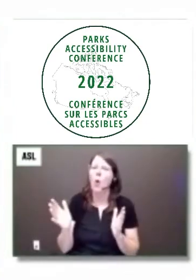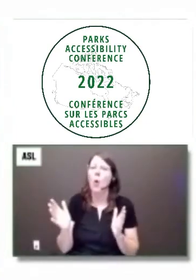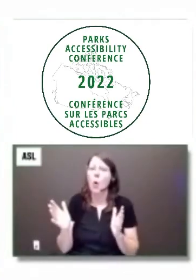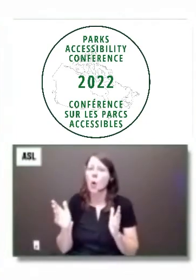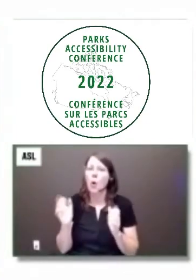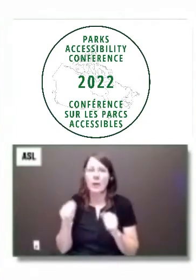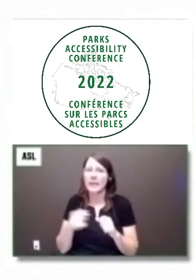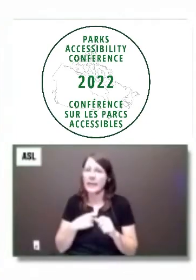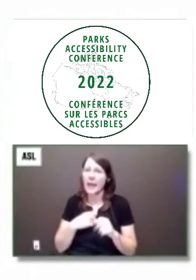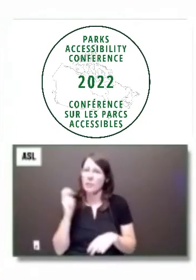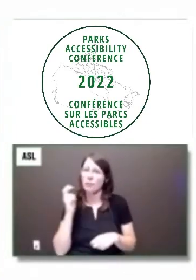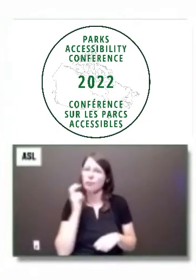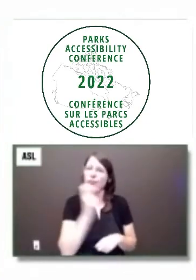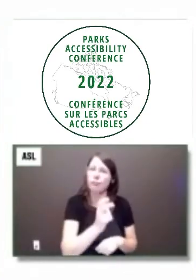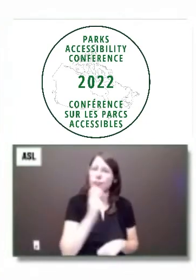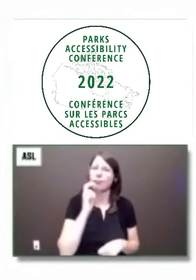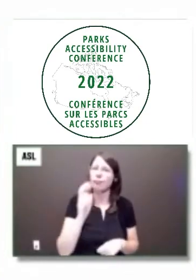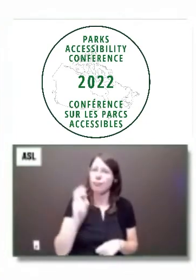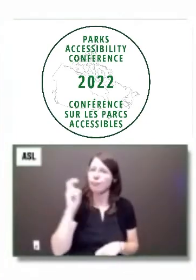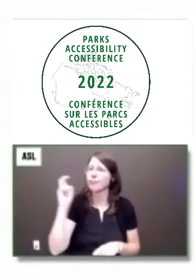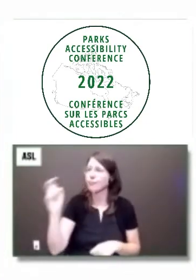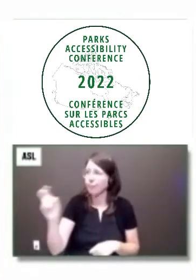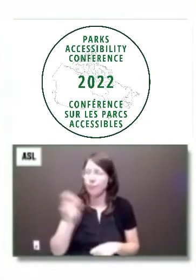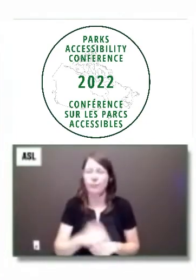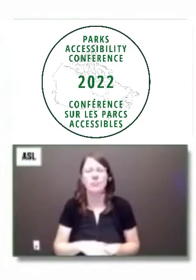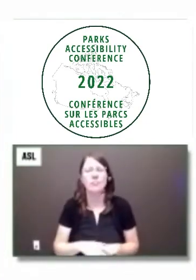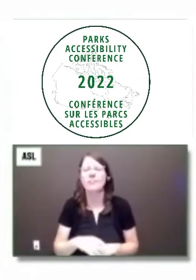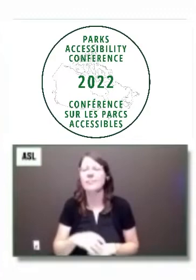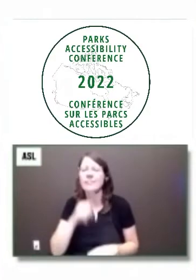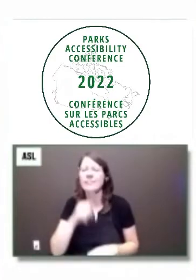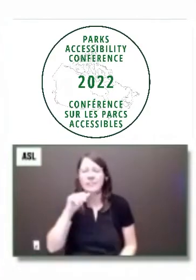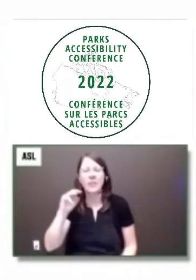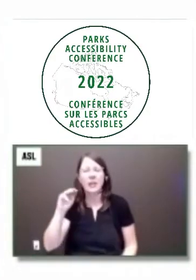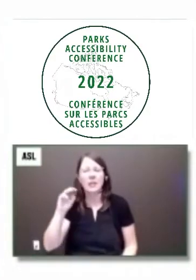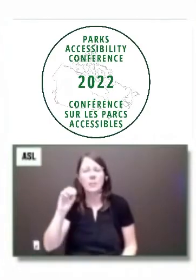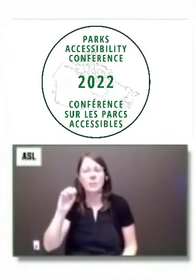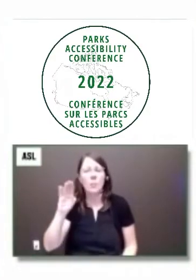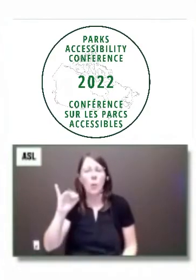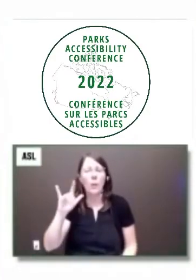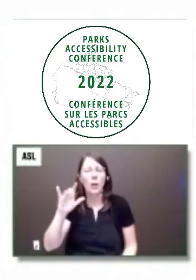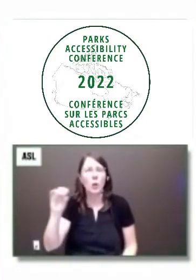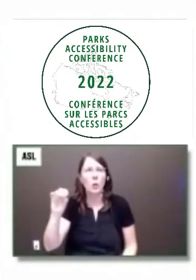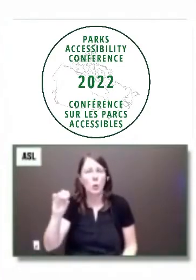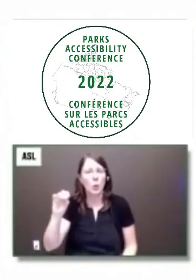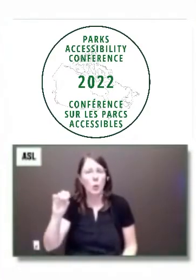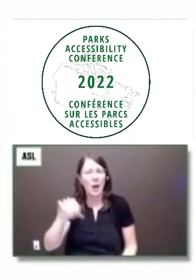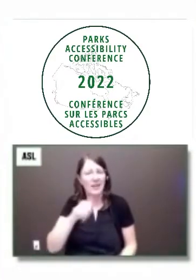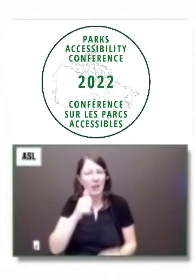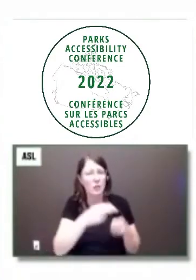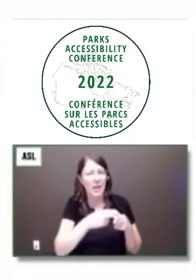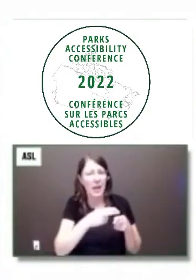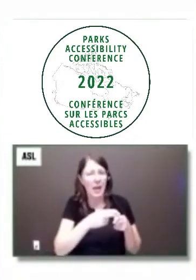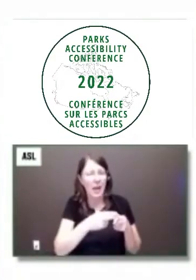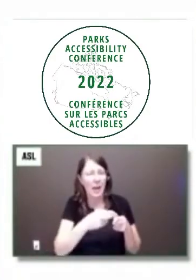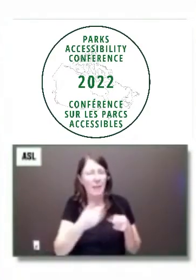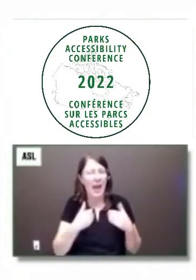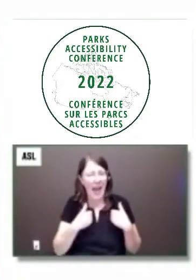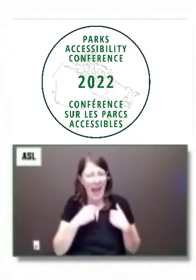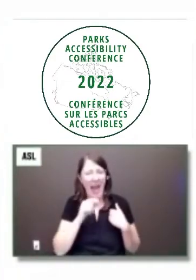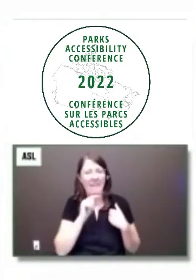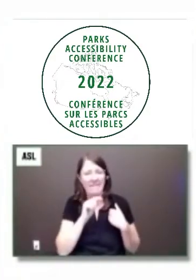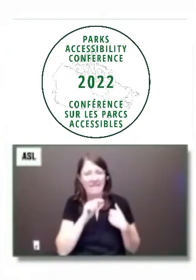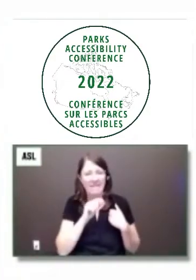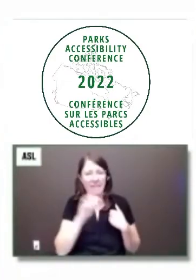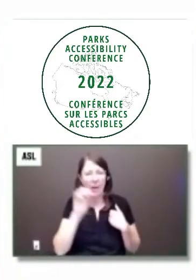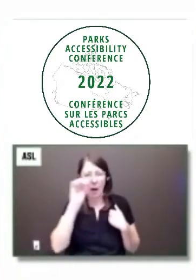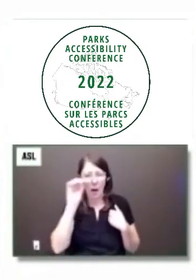not exactly Mobiloos, but it is under a different name, but very similar in Canada. I believe it's in Ottawa, but